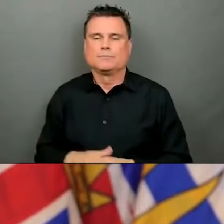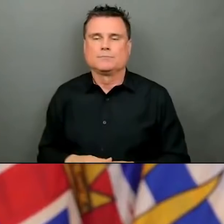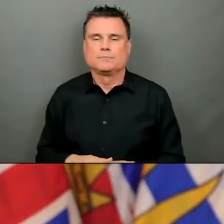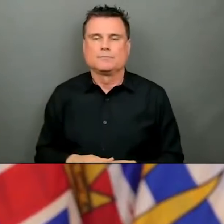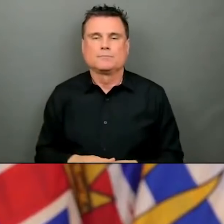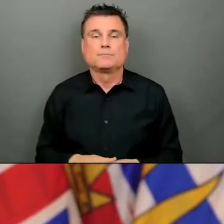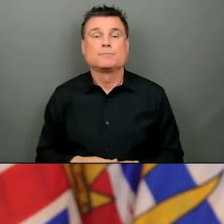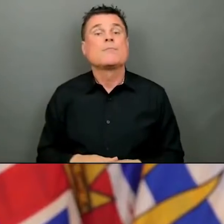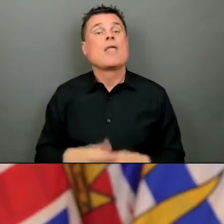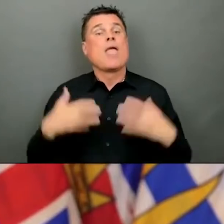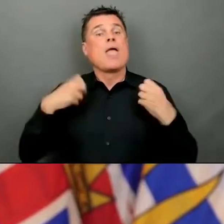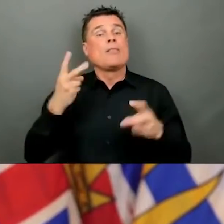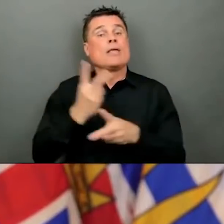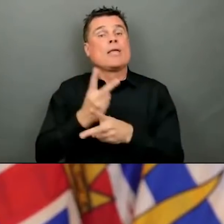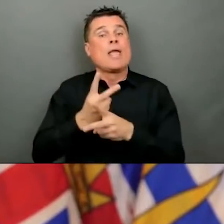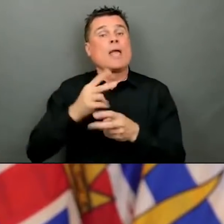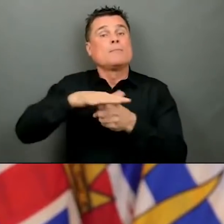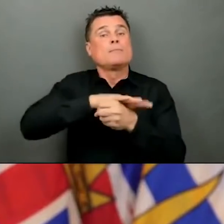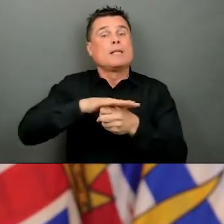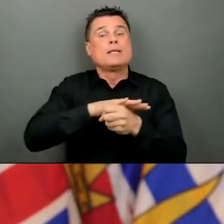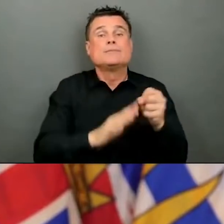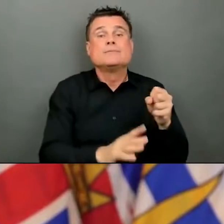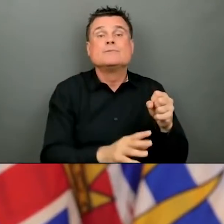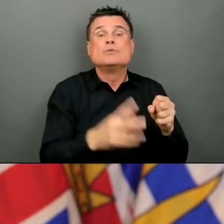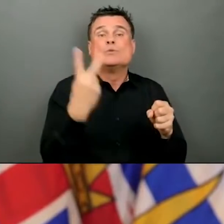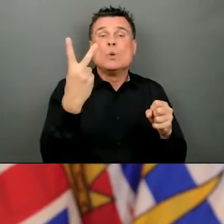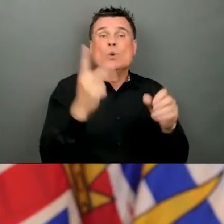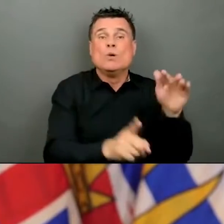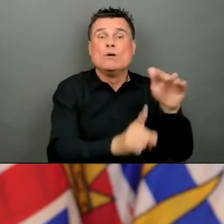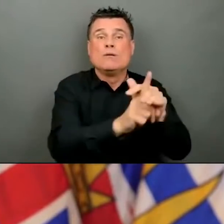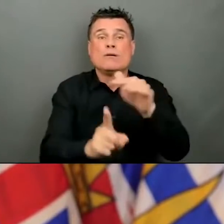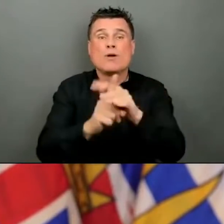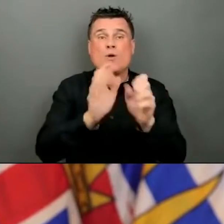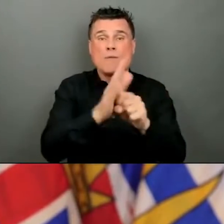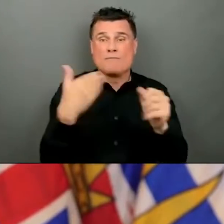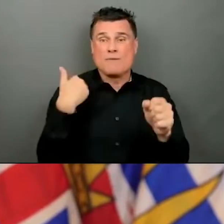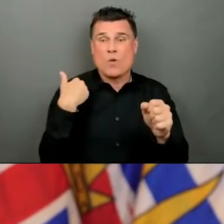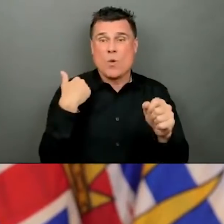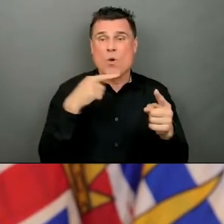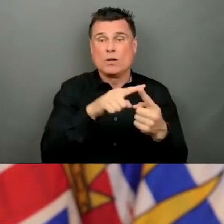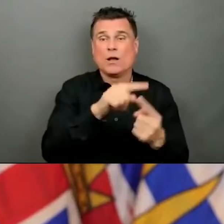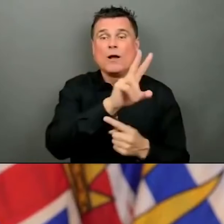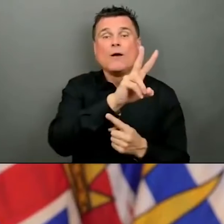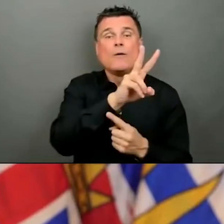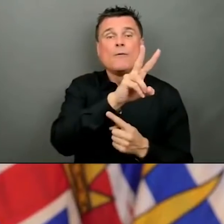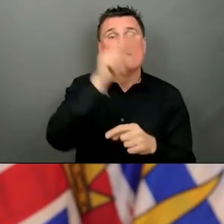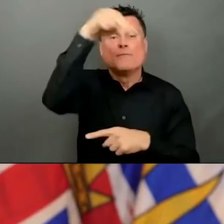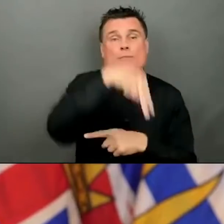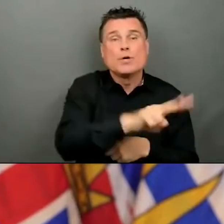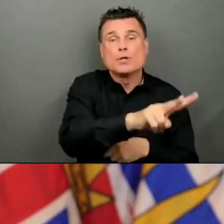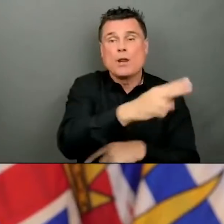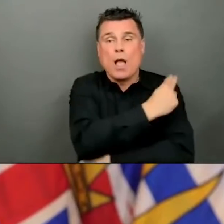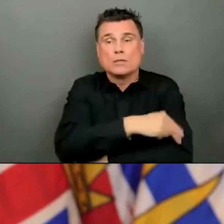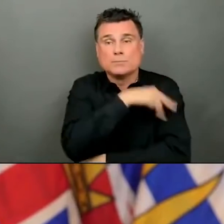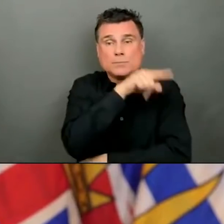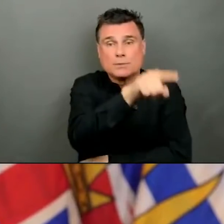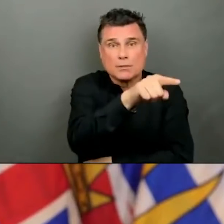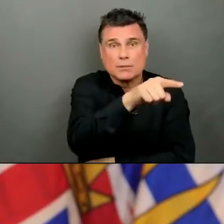over. So that leaves us with 5 active outbreaks in long-term care and assisted living and 5 in acute care units.